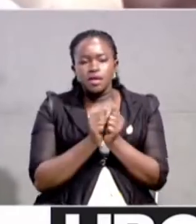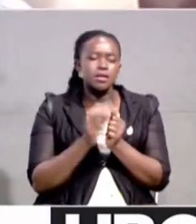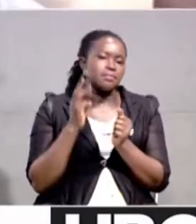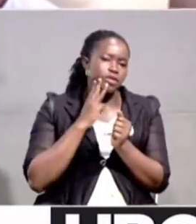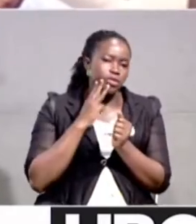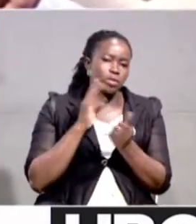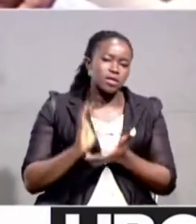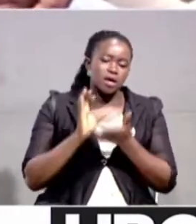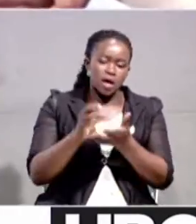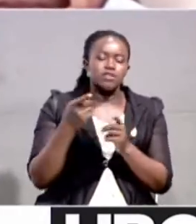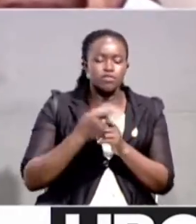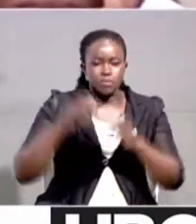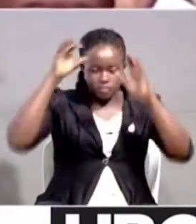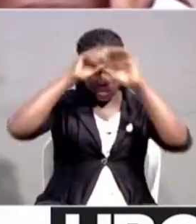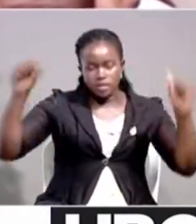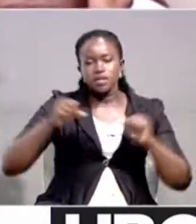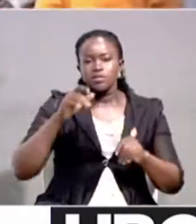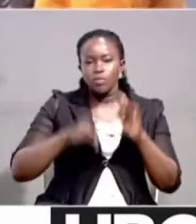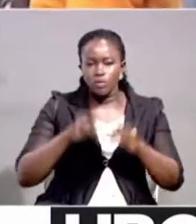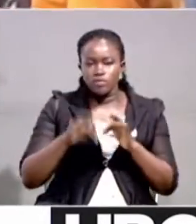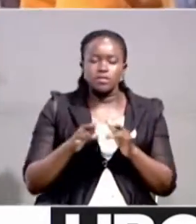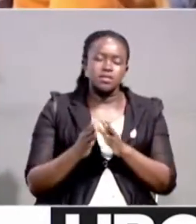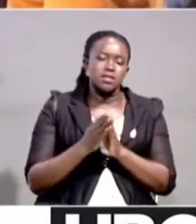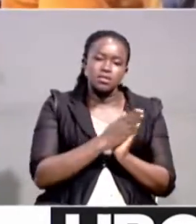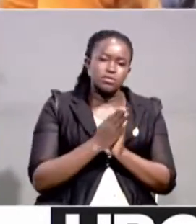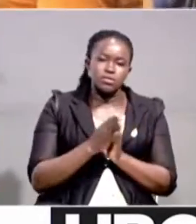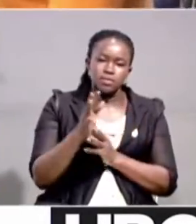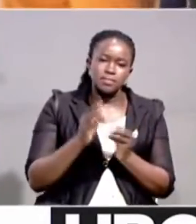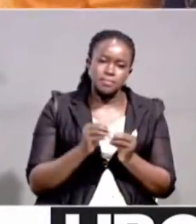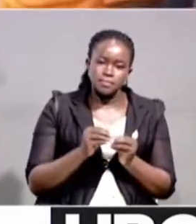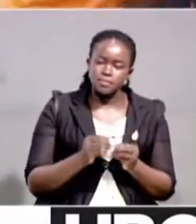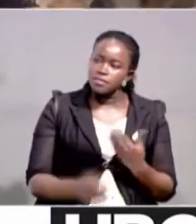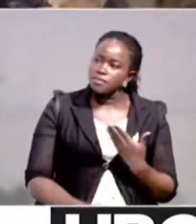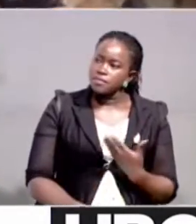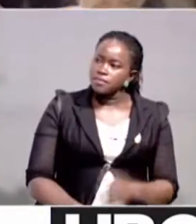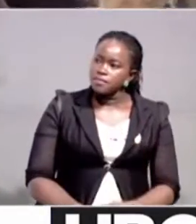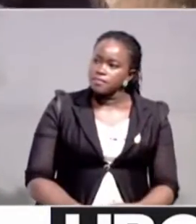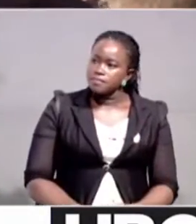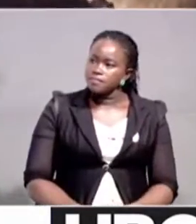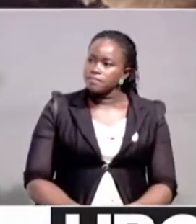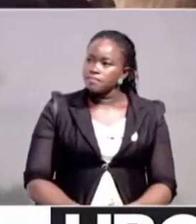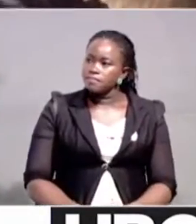condolence, including the 10 million shillings cash from the president's office. Robert Waita compiled this report.